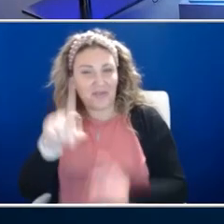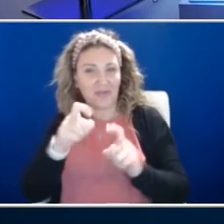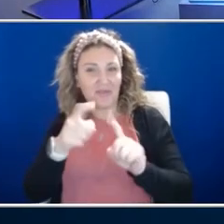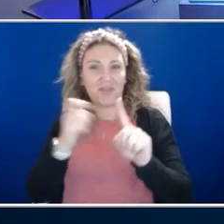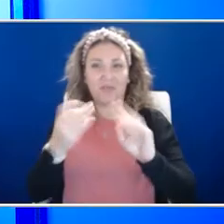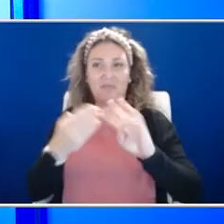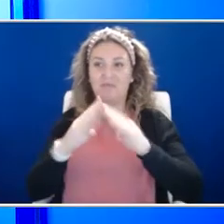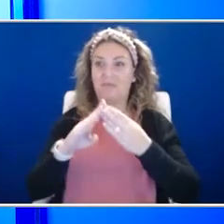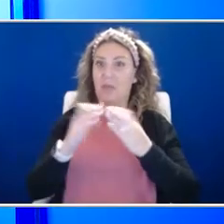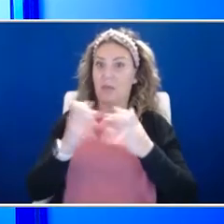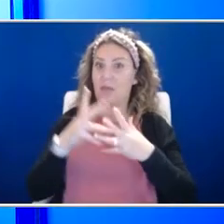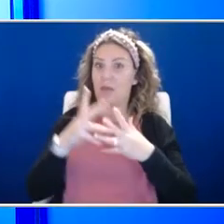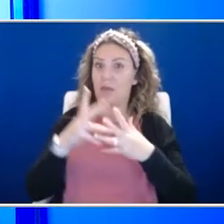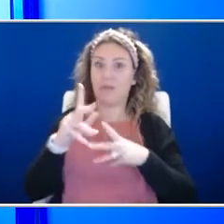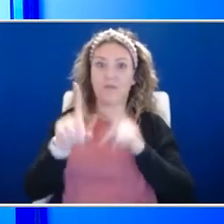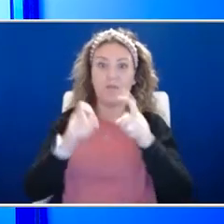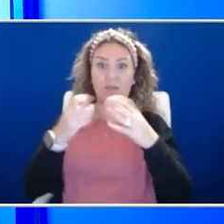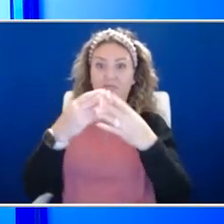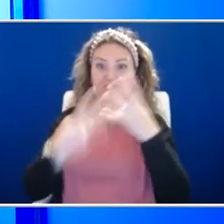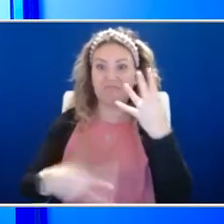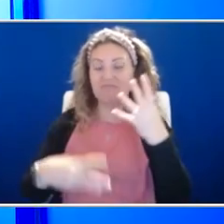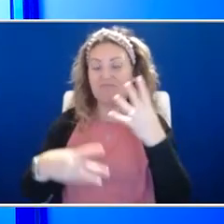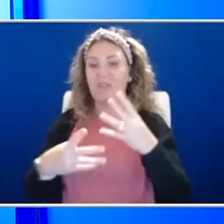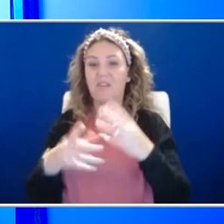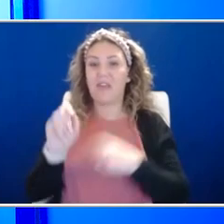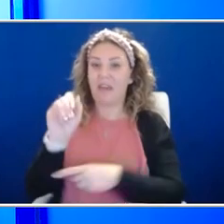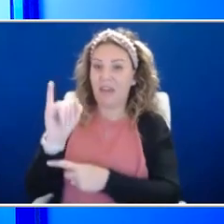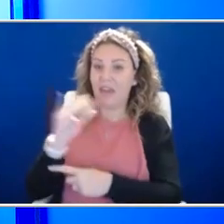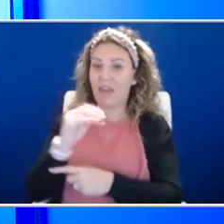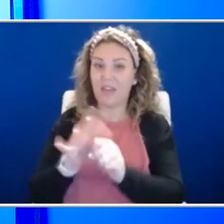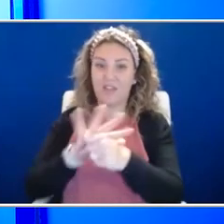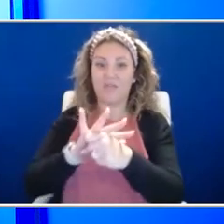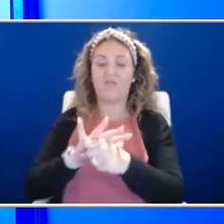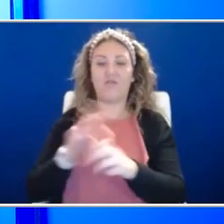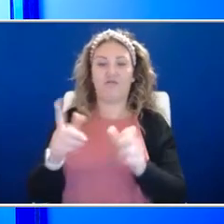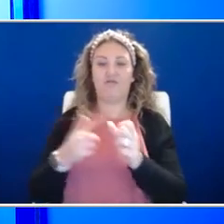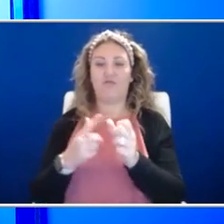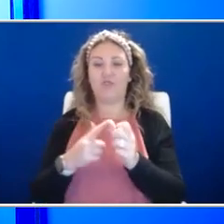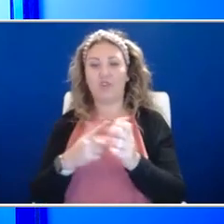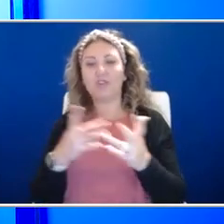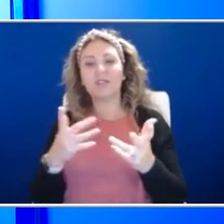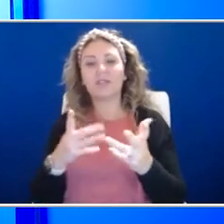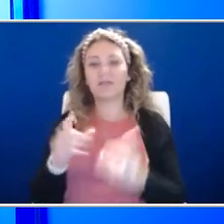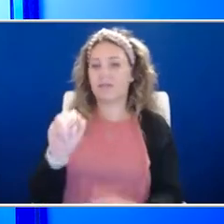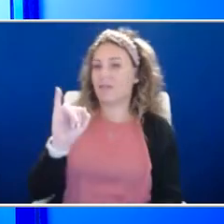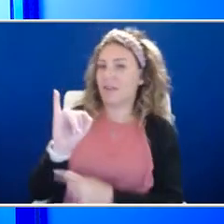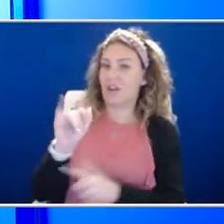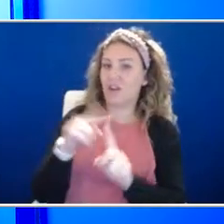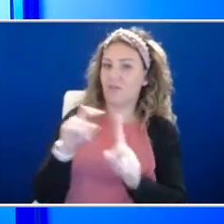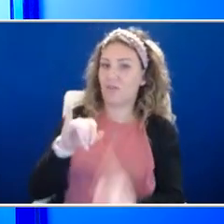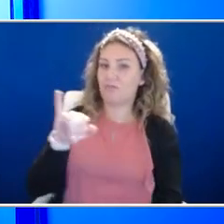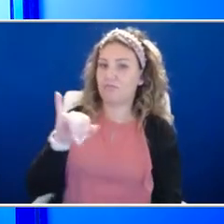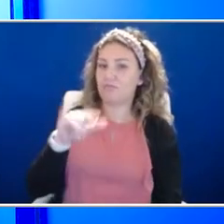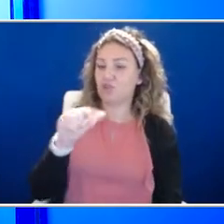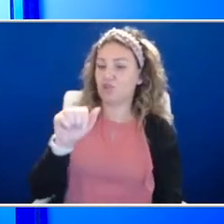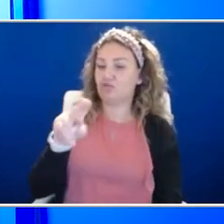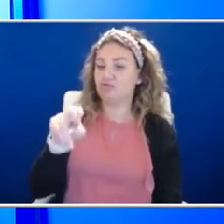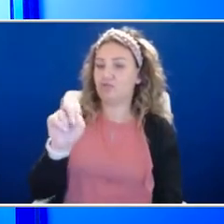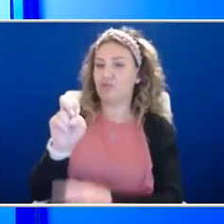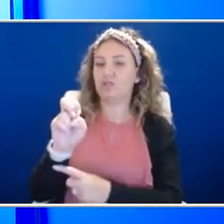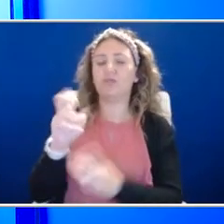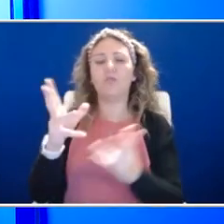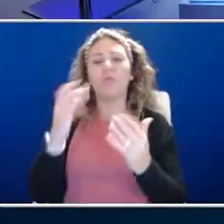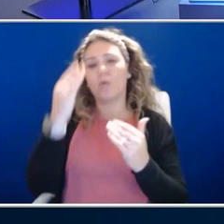questions coming in about AI and also about COVID. The first one is about AI. It comes from Gene. Gene wants to know,